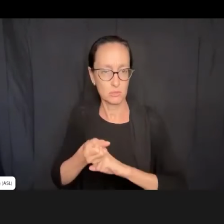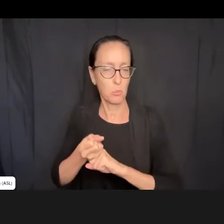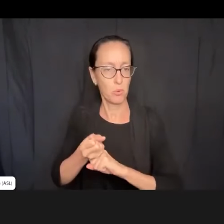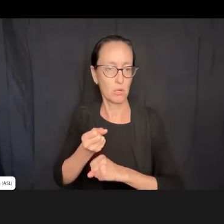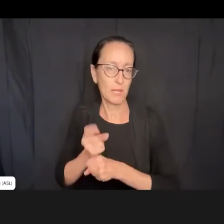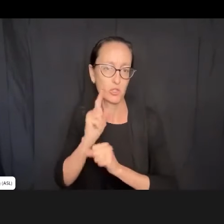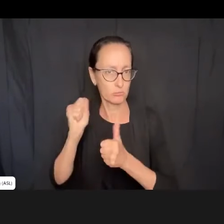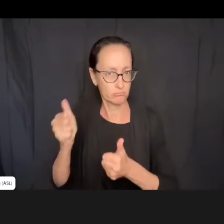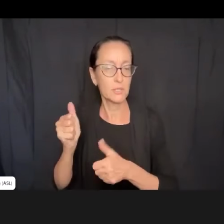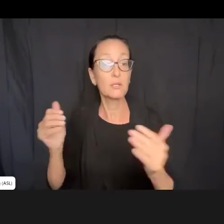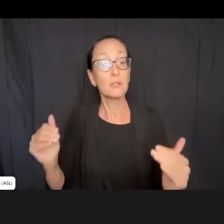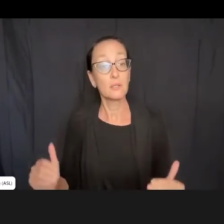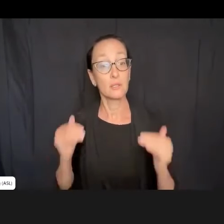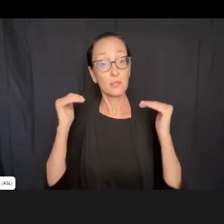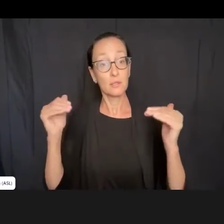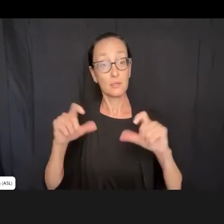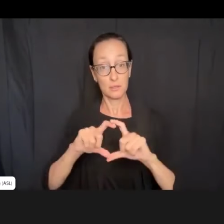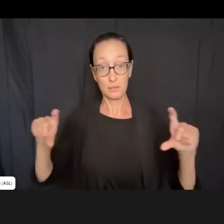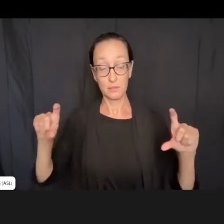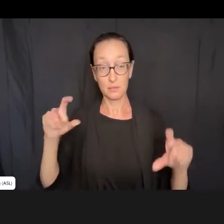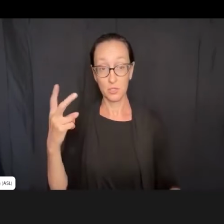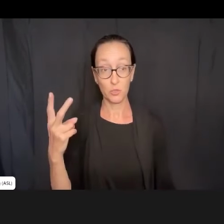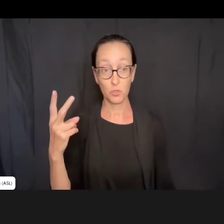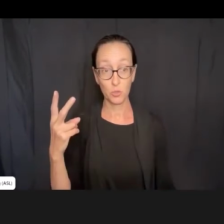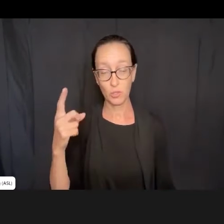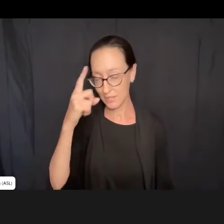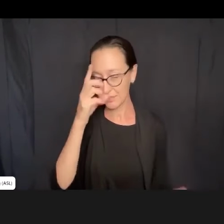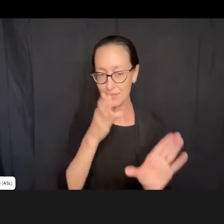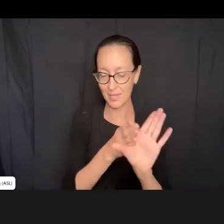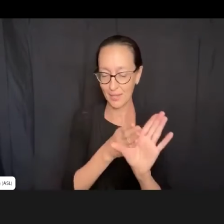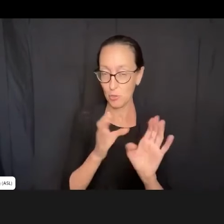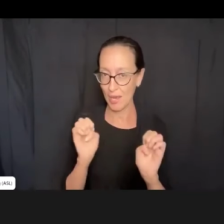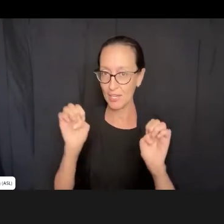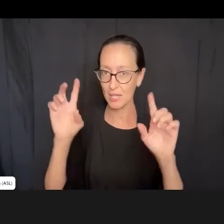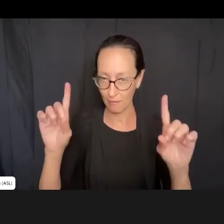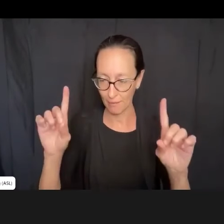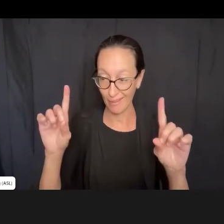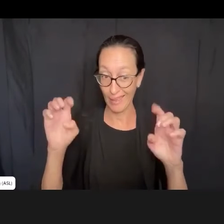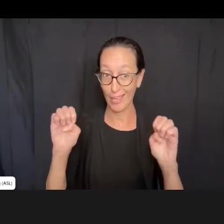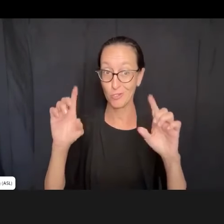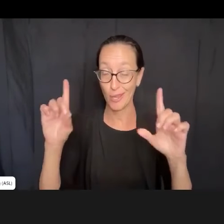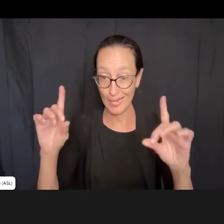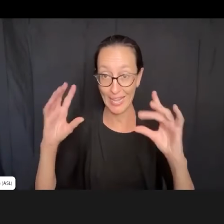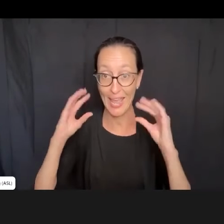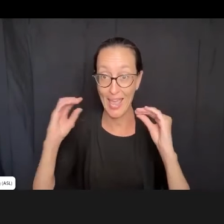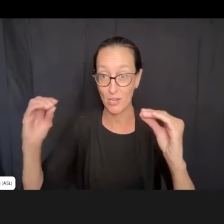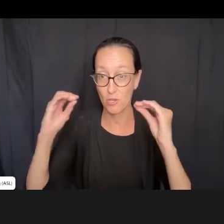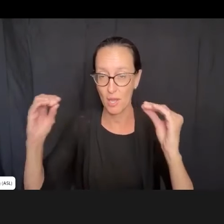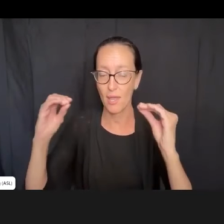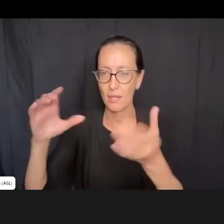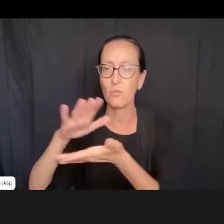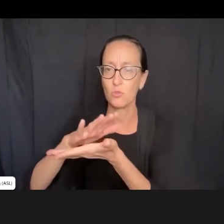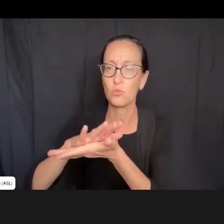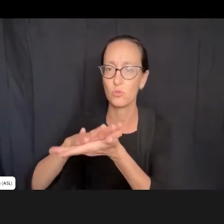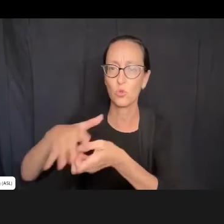is what we refer to as psychological education. And this is literally where we are educating our school community